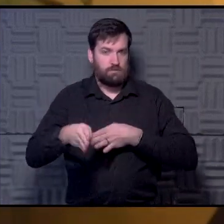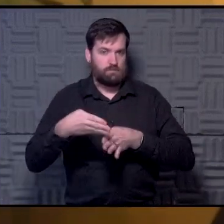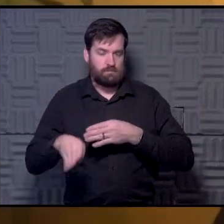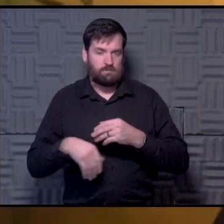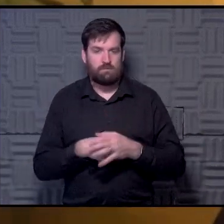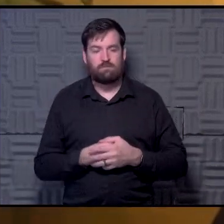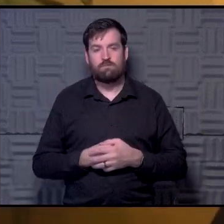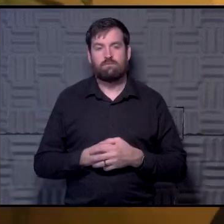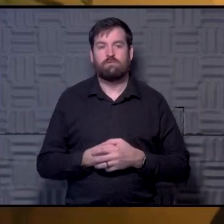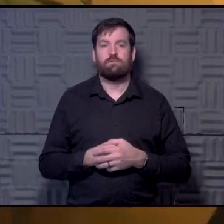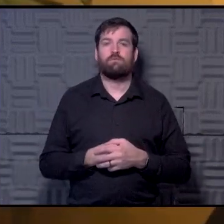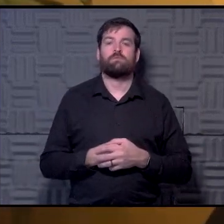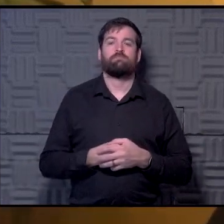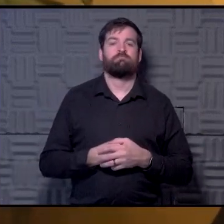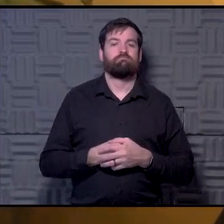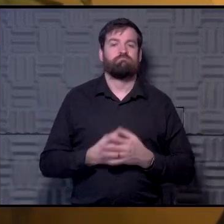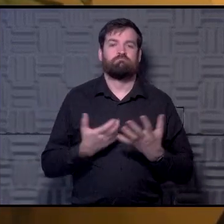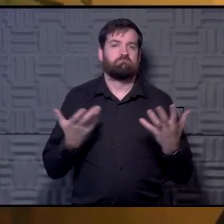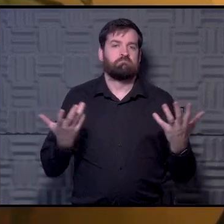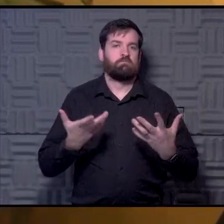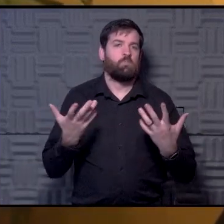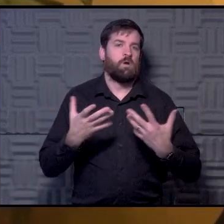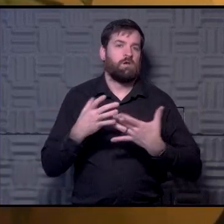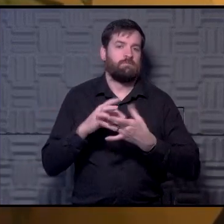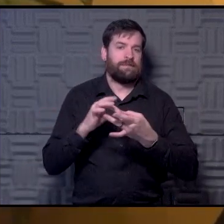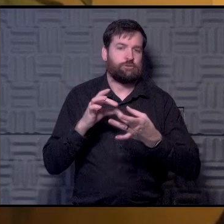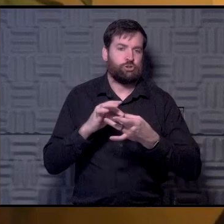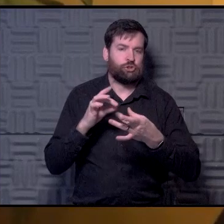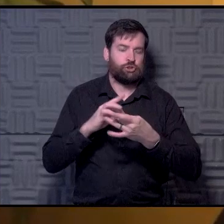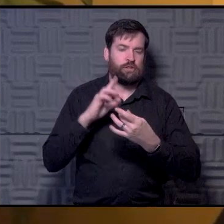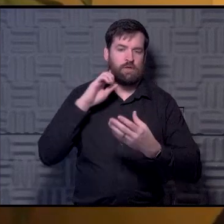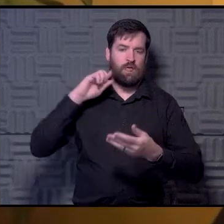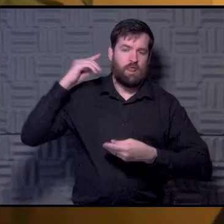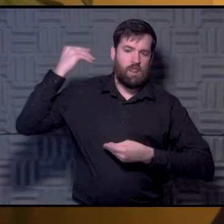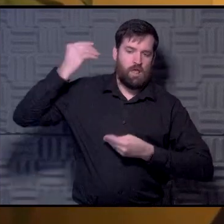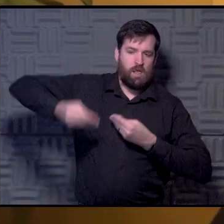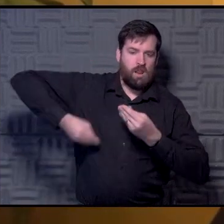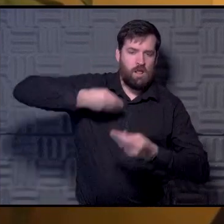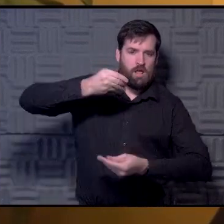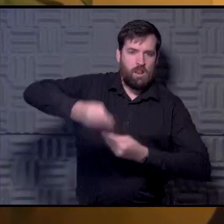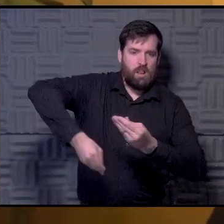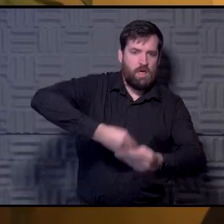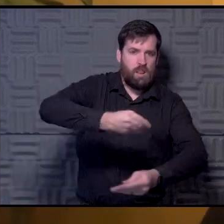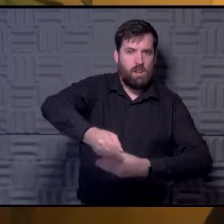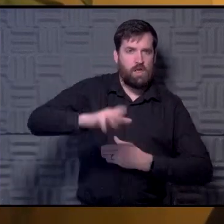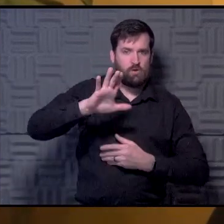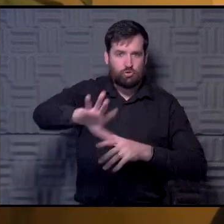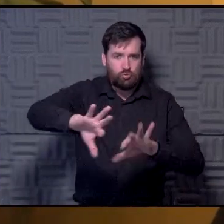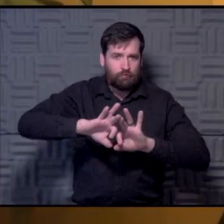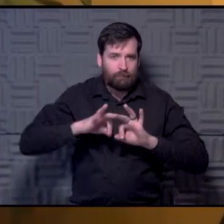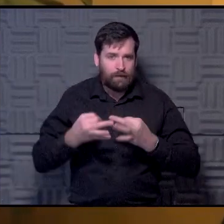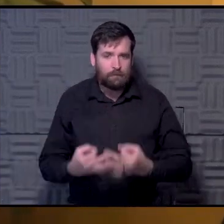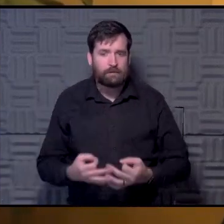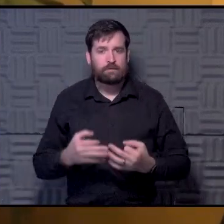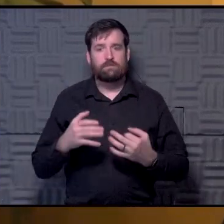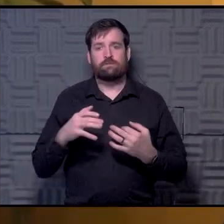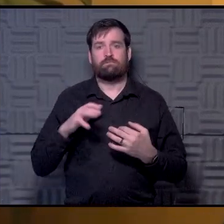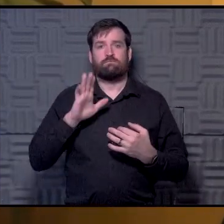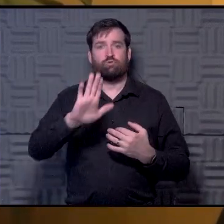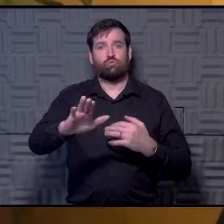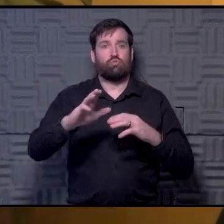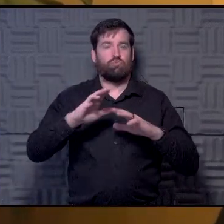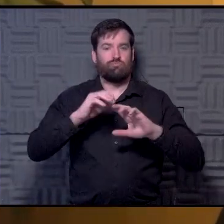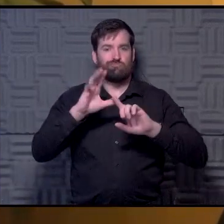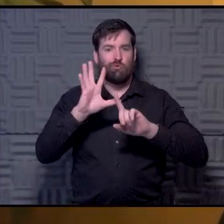there. What messaging has been passed down to you through your familial line in your